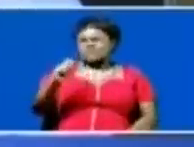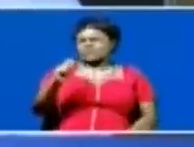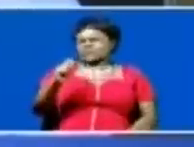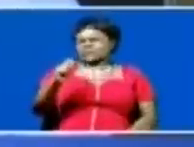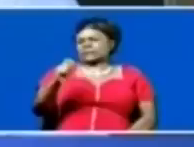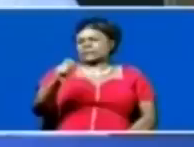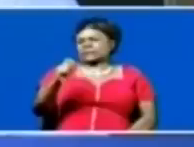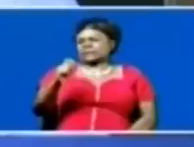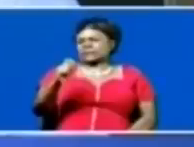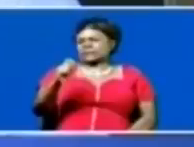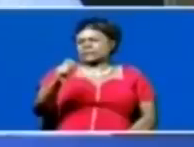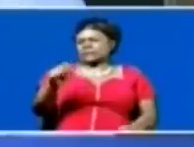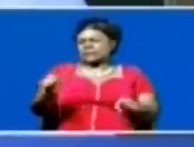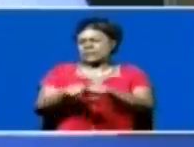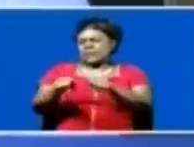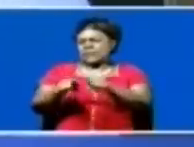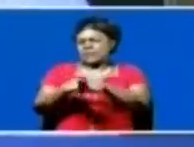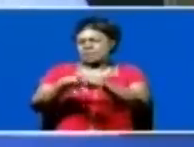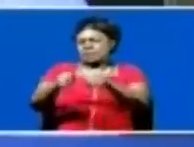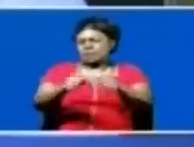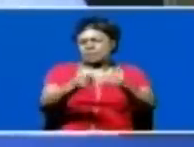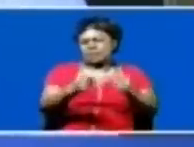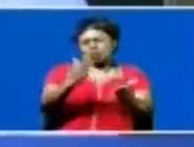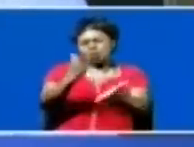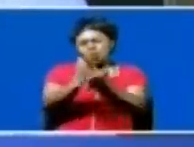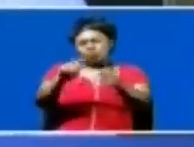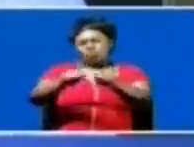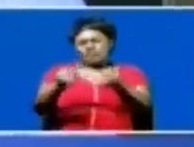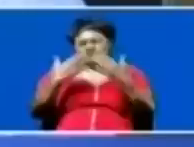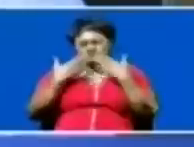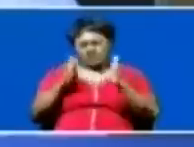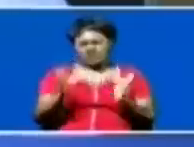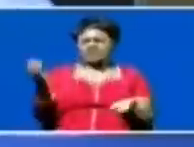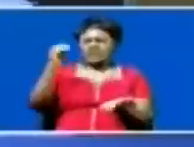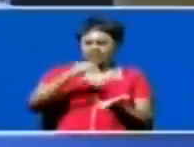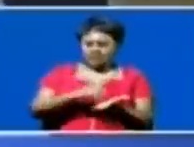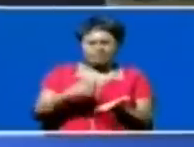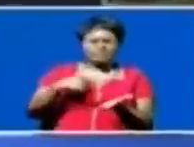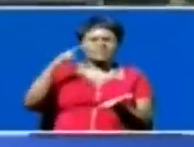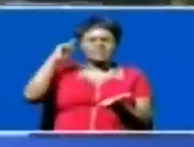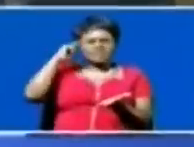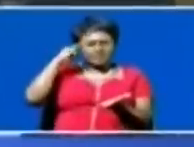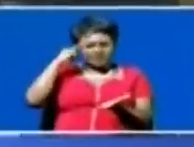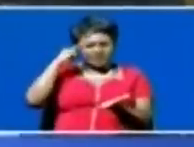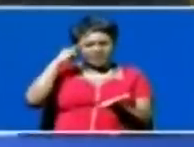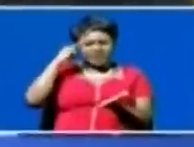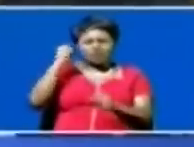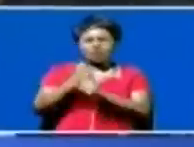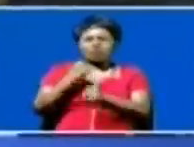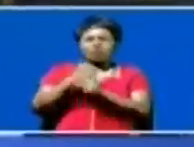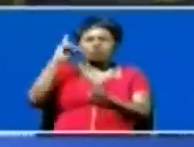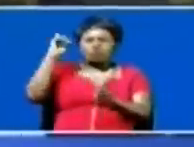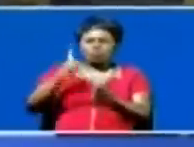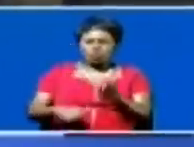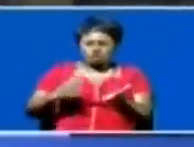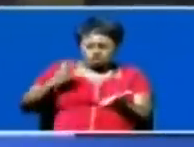the speakers, the person, do you think it has also been demeaned once again? Well, definitely it's been demeaned once again. And I really think what we need to do is really be